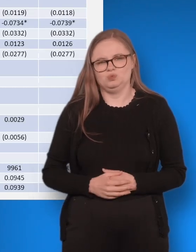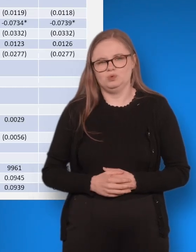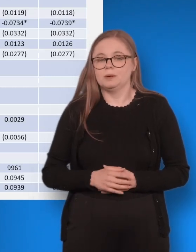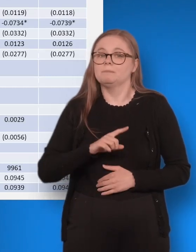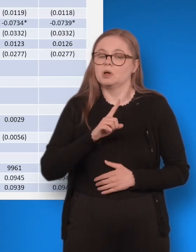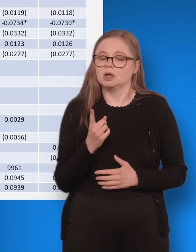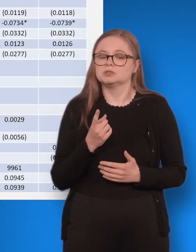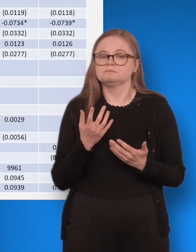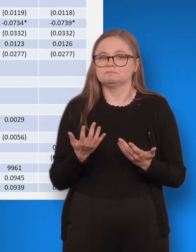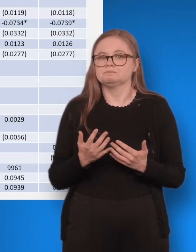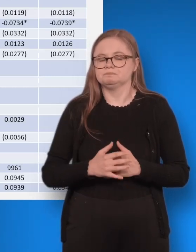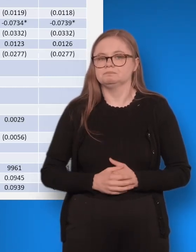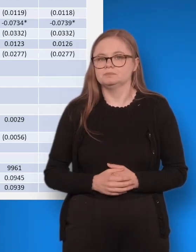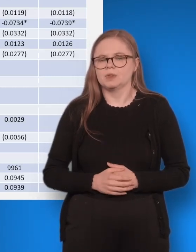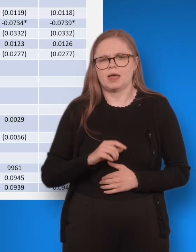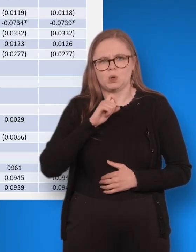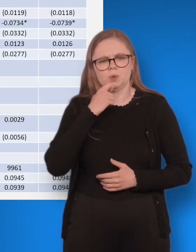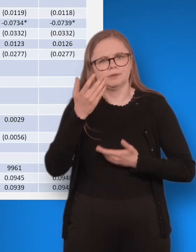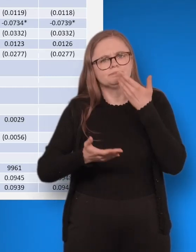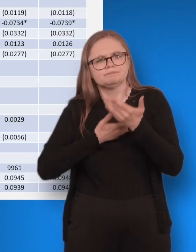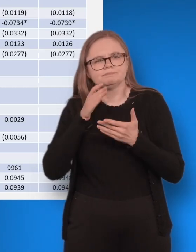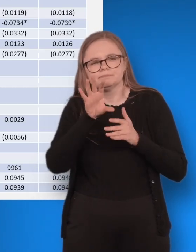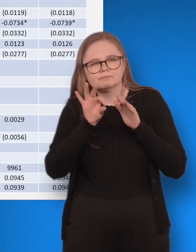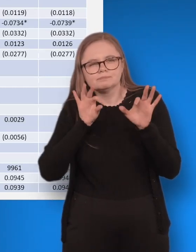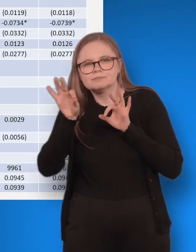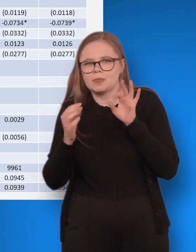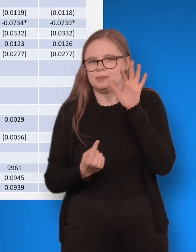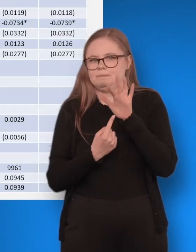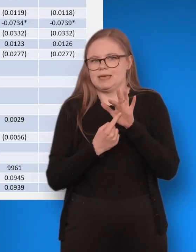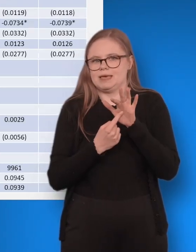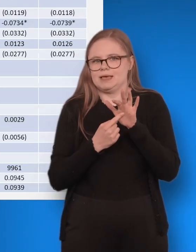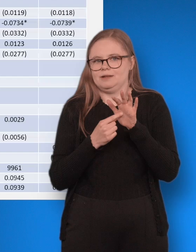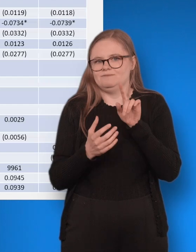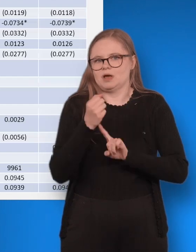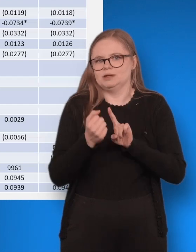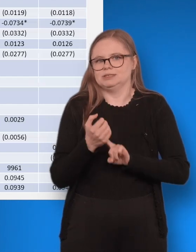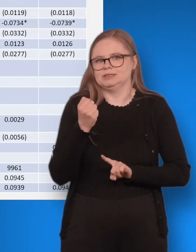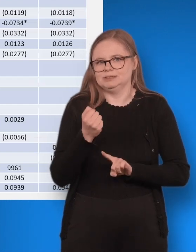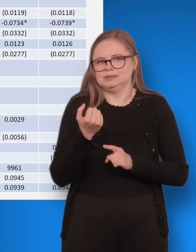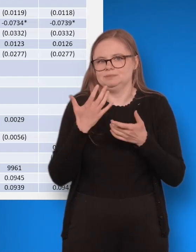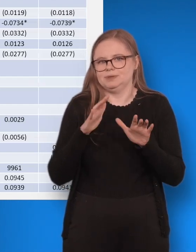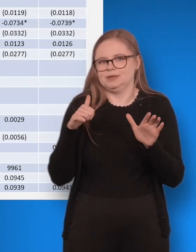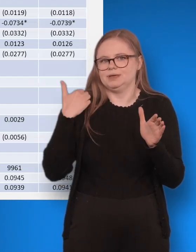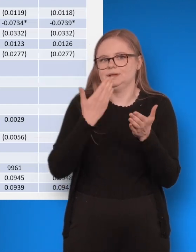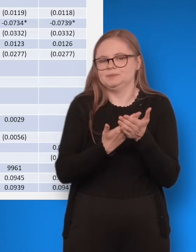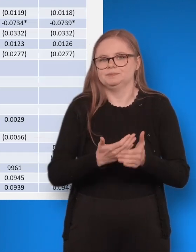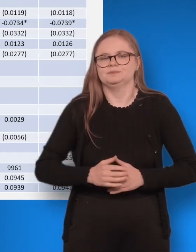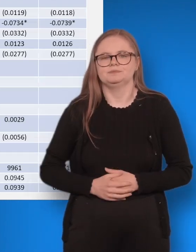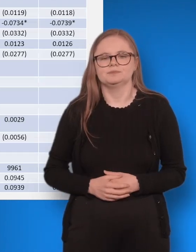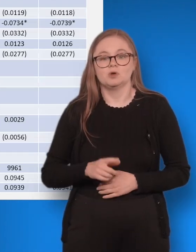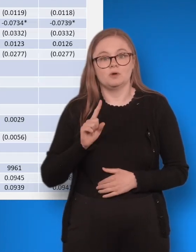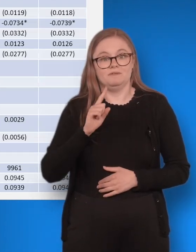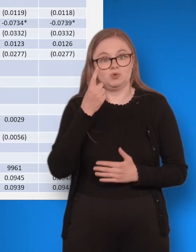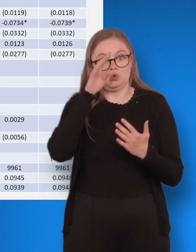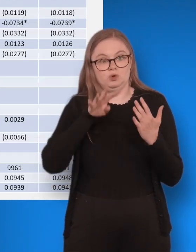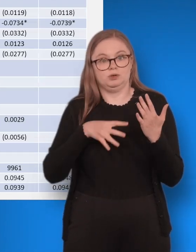one by one. I'm just going to highlight the main findings that we can see. So this is the first